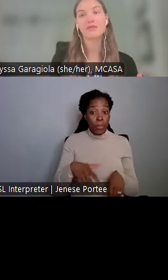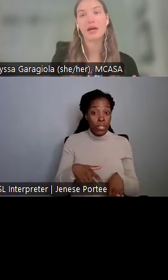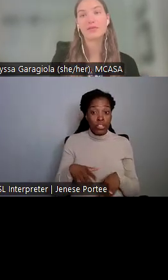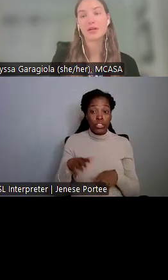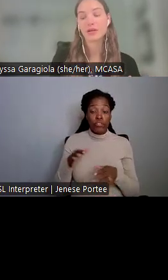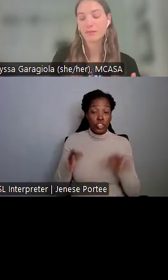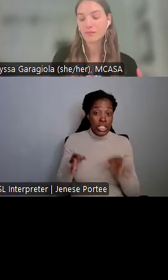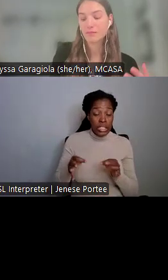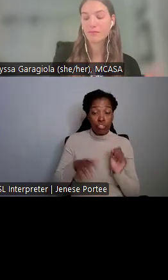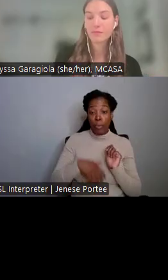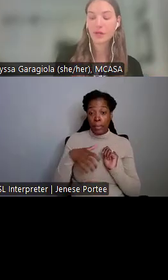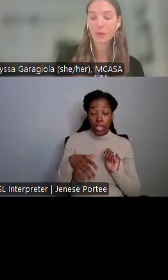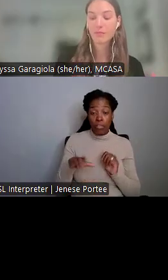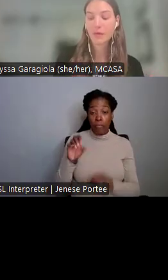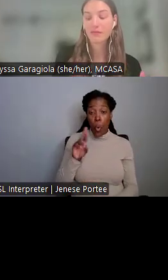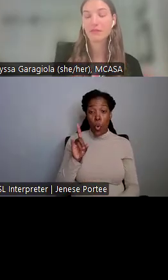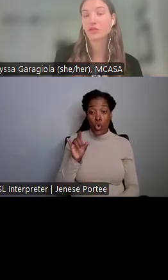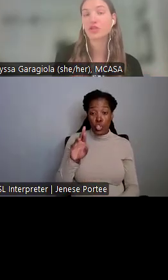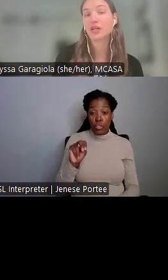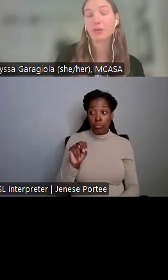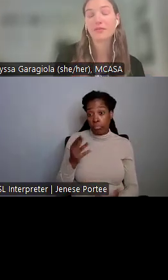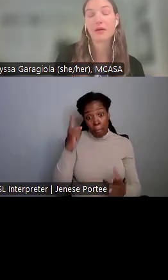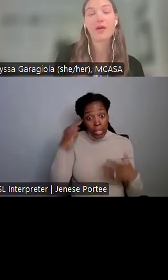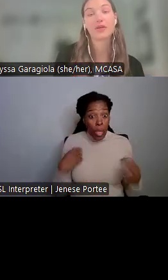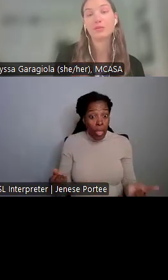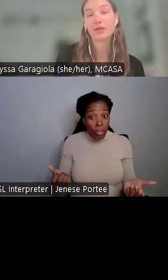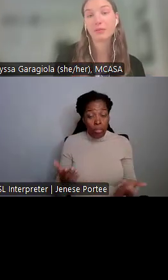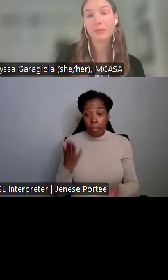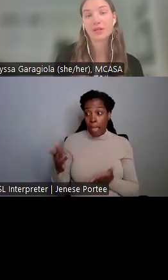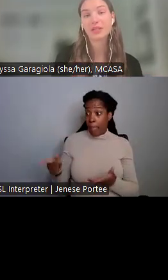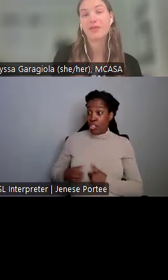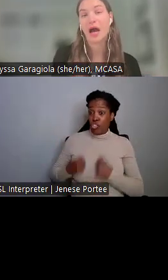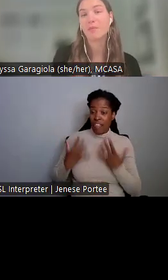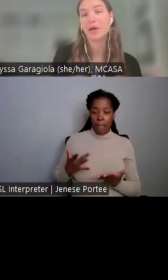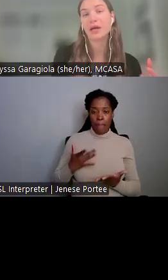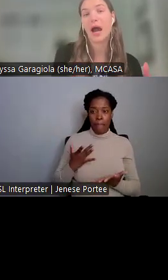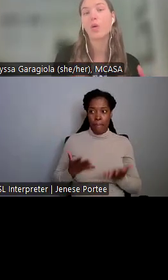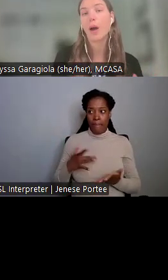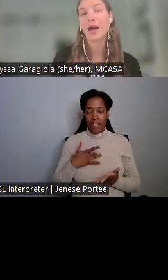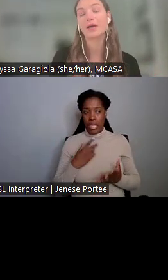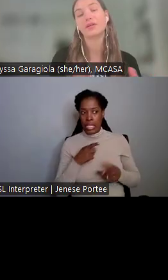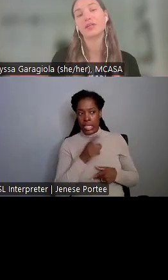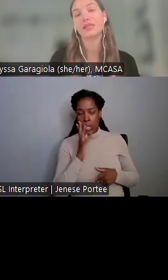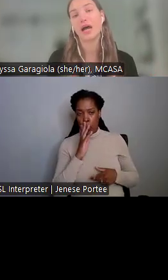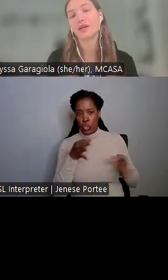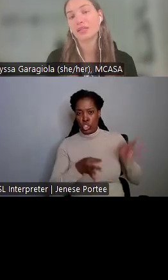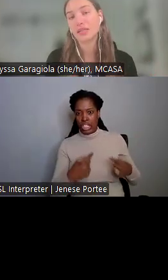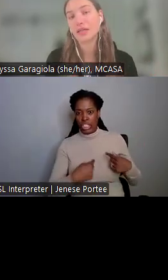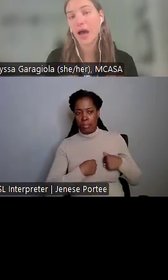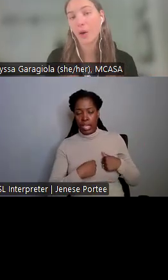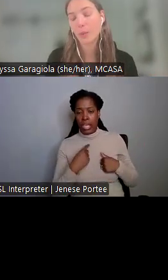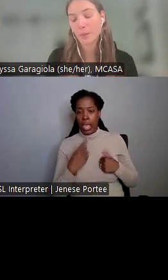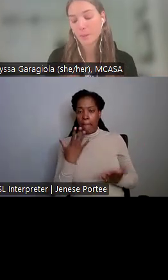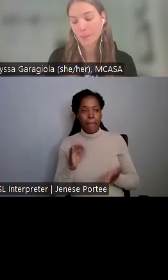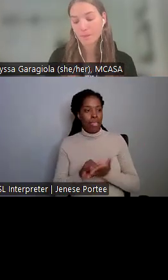a survivor, may fear judgment from other community members, and that may outweigh their desire to